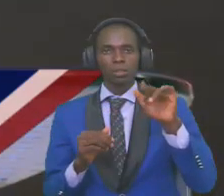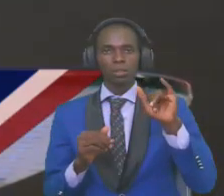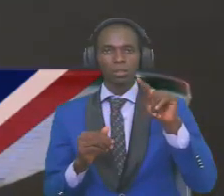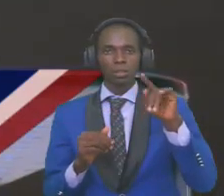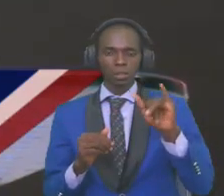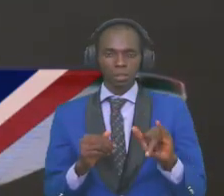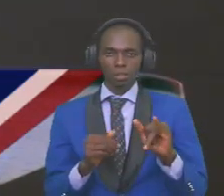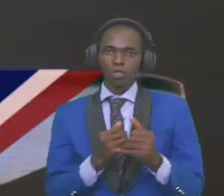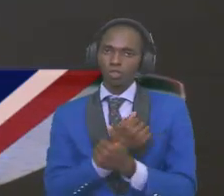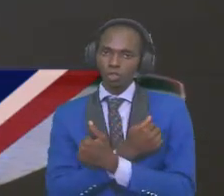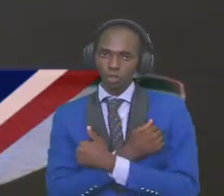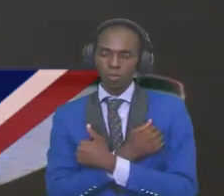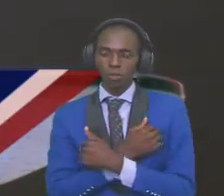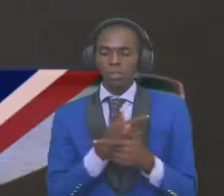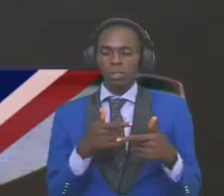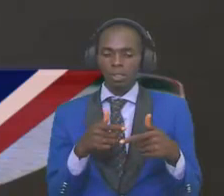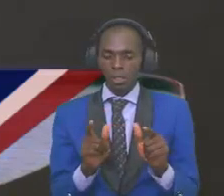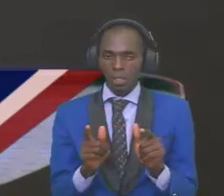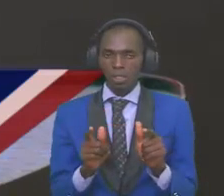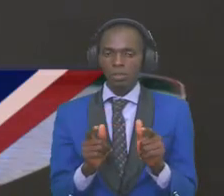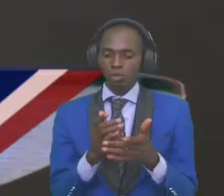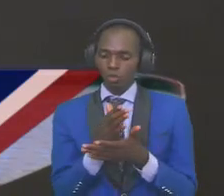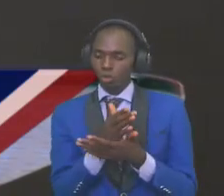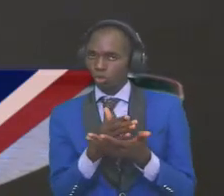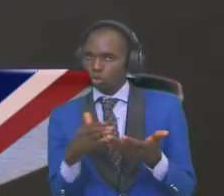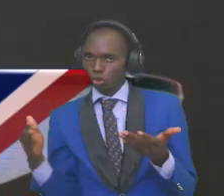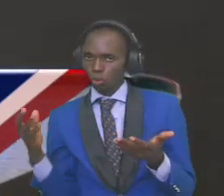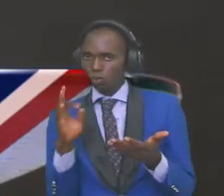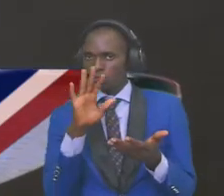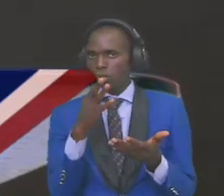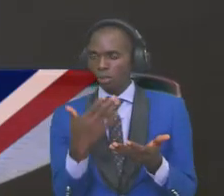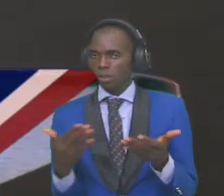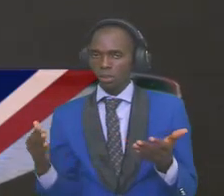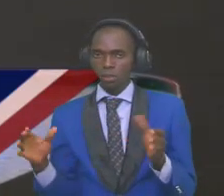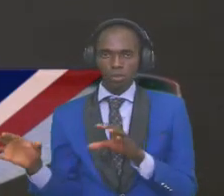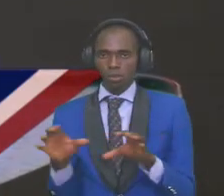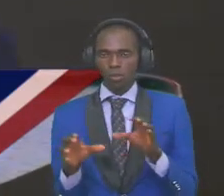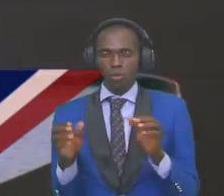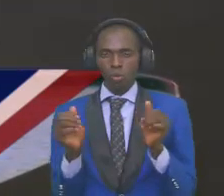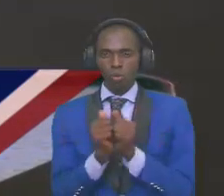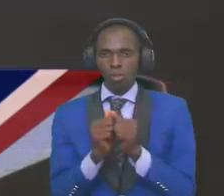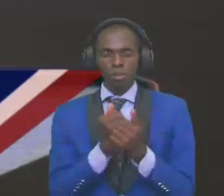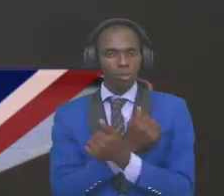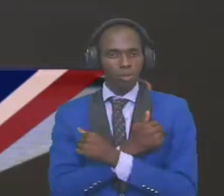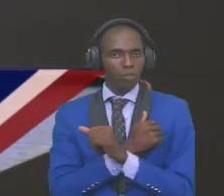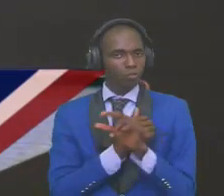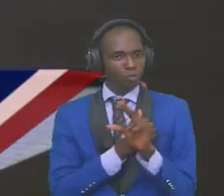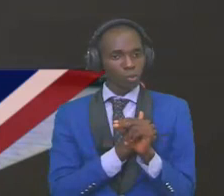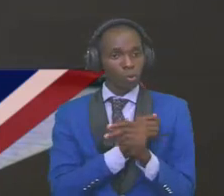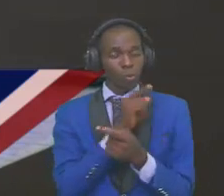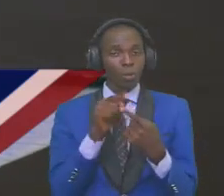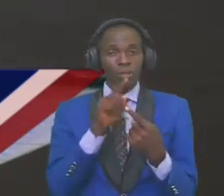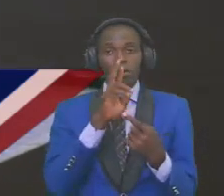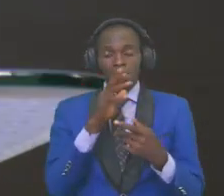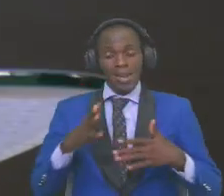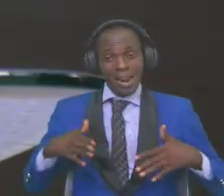let some of your things be done with charity. When you are happy, when